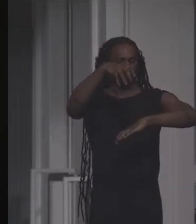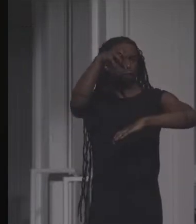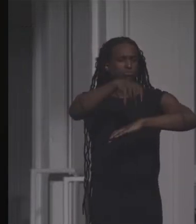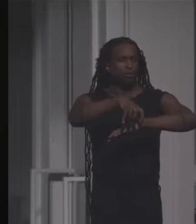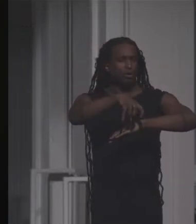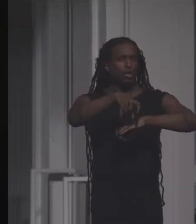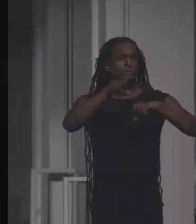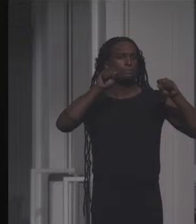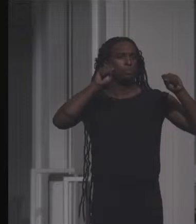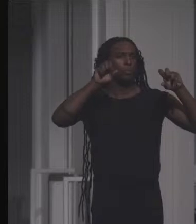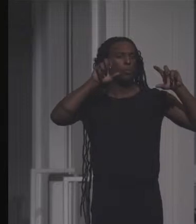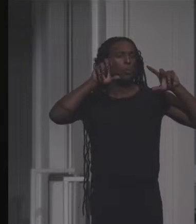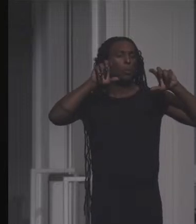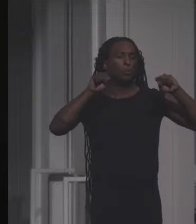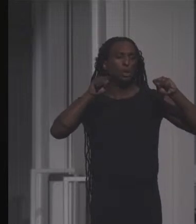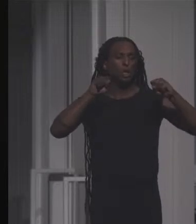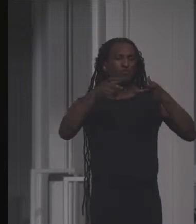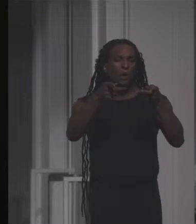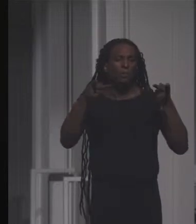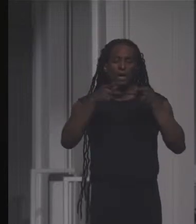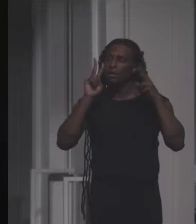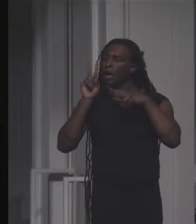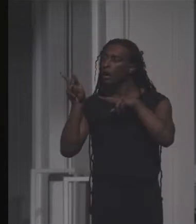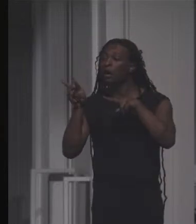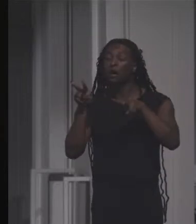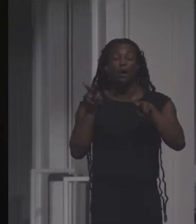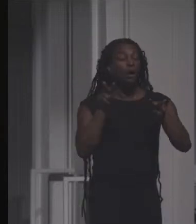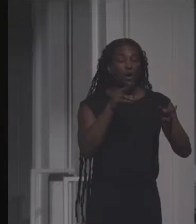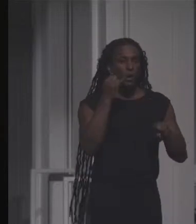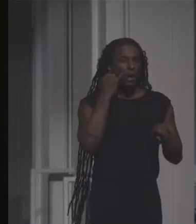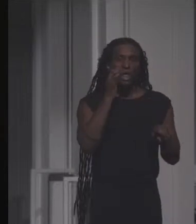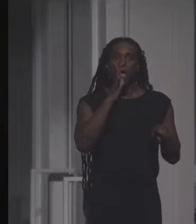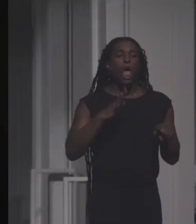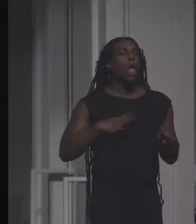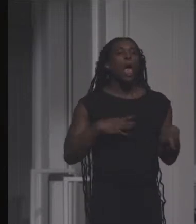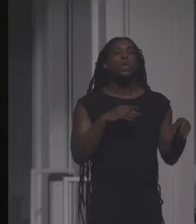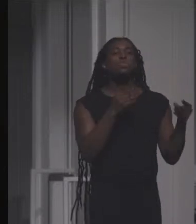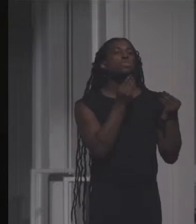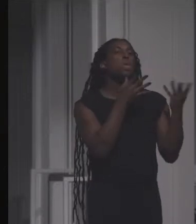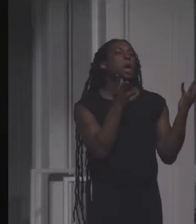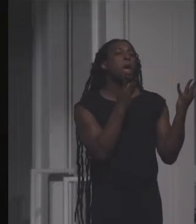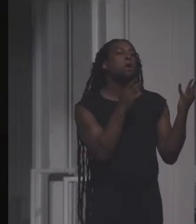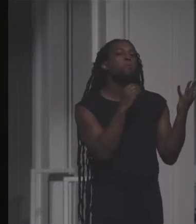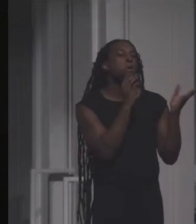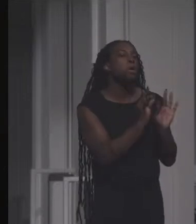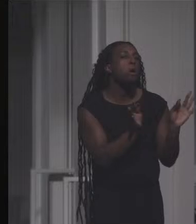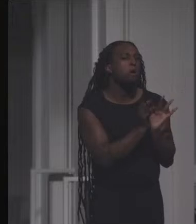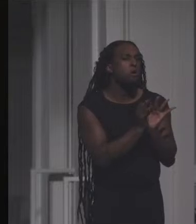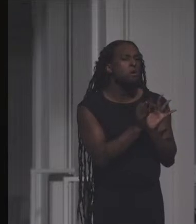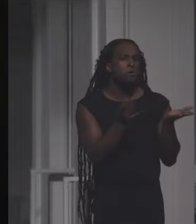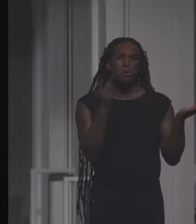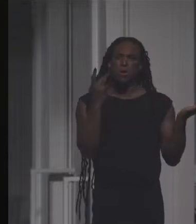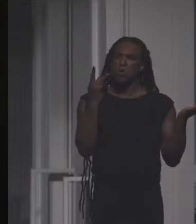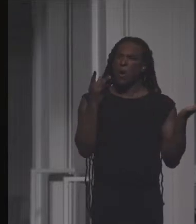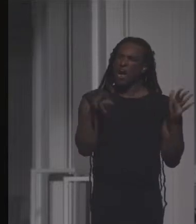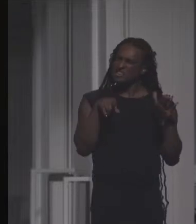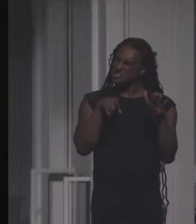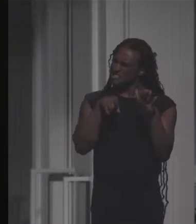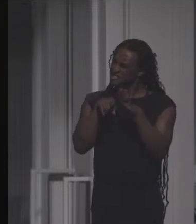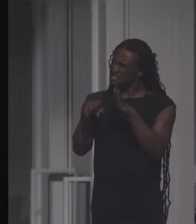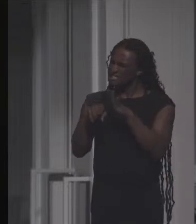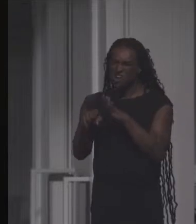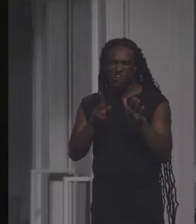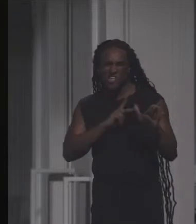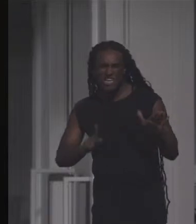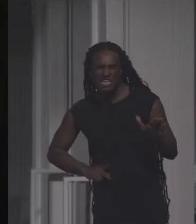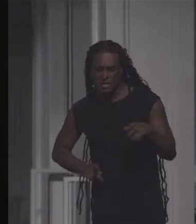physically impressive site? If women didn't matter, how come these murderous kings and princes sought Hild's advice